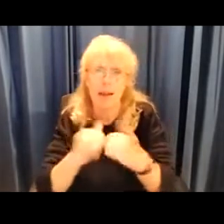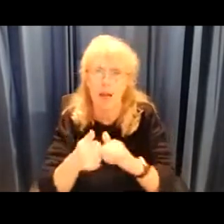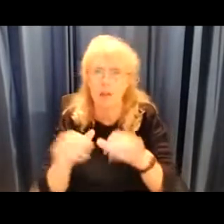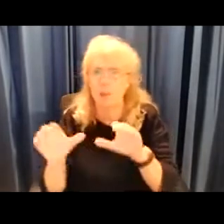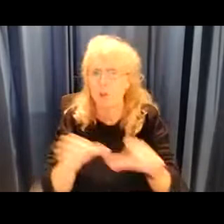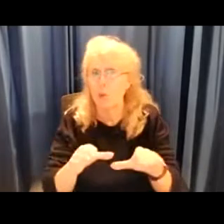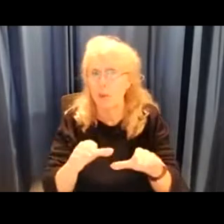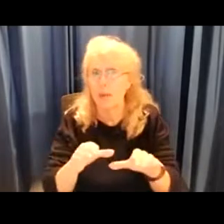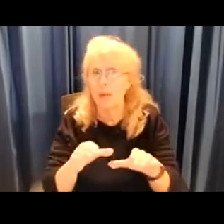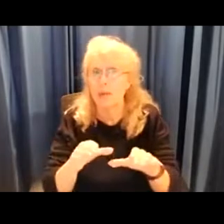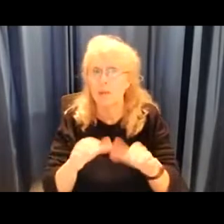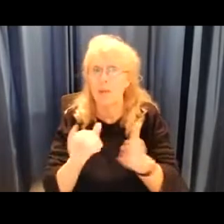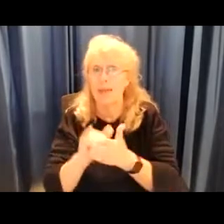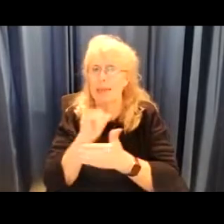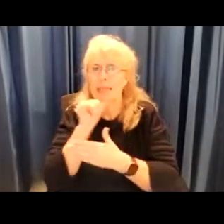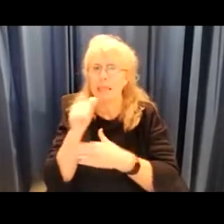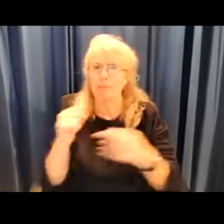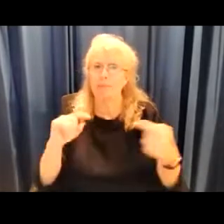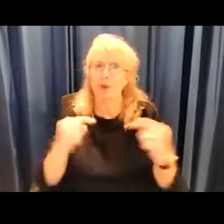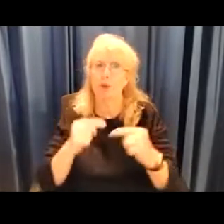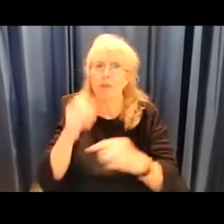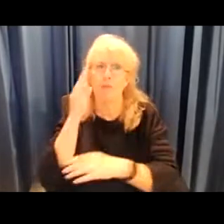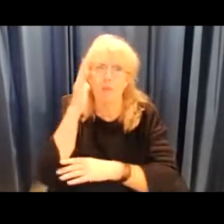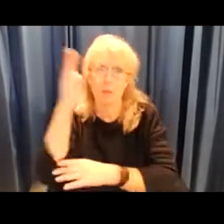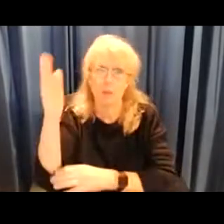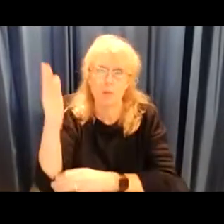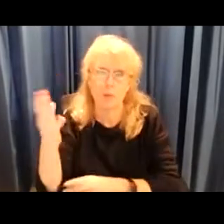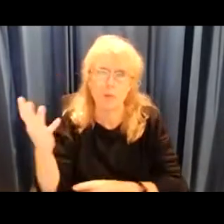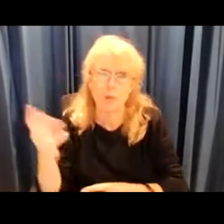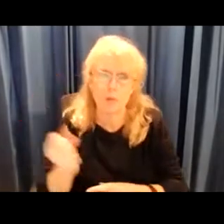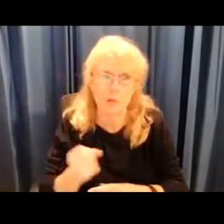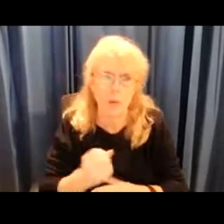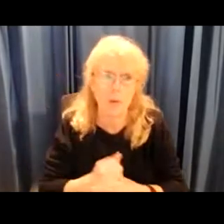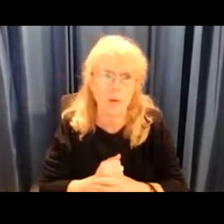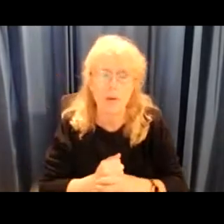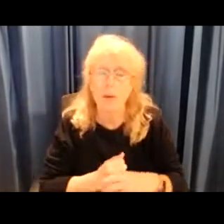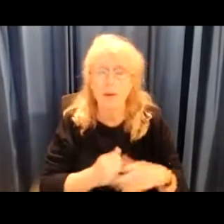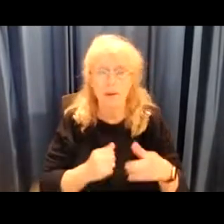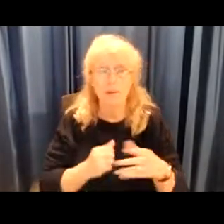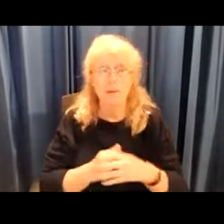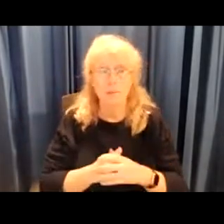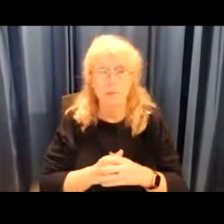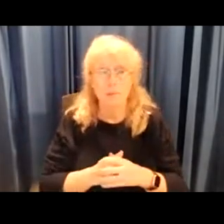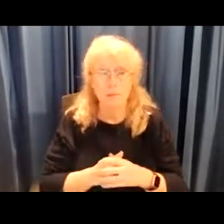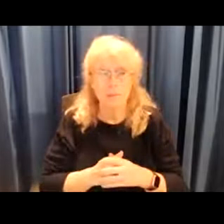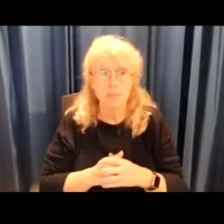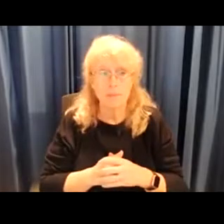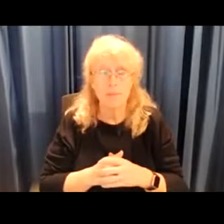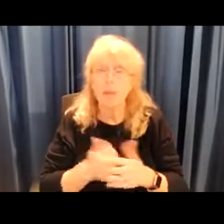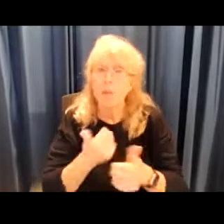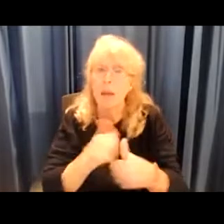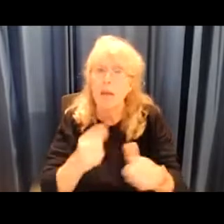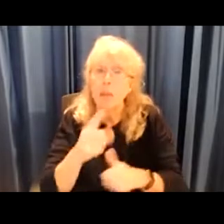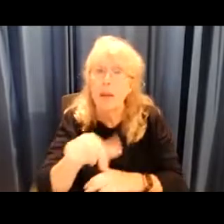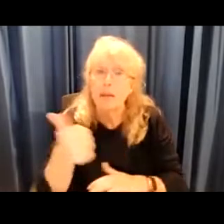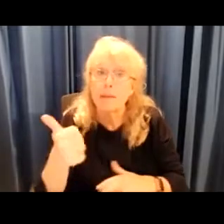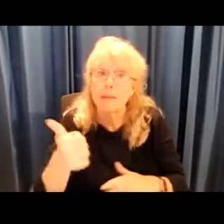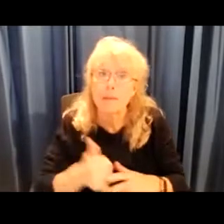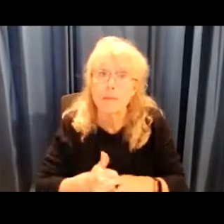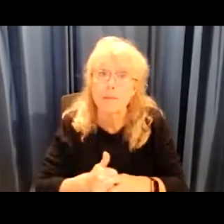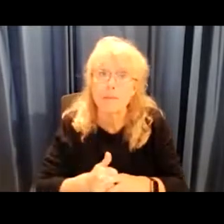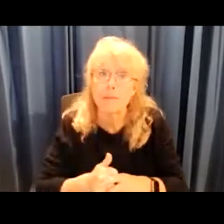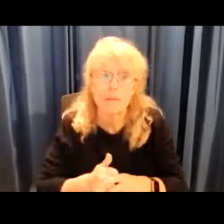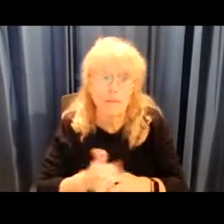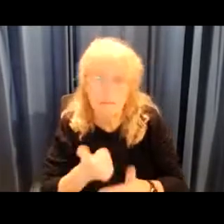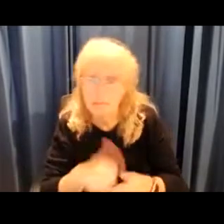it doesn't hurt the future. So I'm sorry to. I completely agree. That's all right. So anyone else? Thank you. Any other